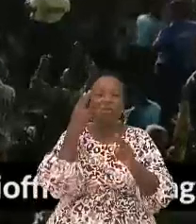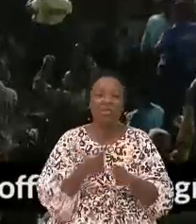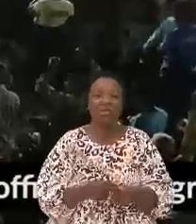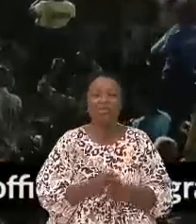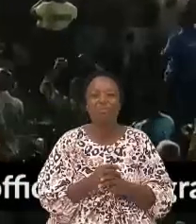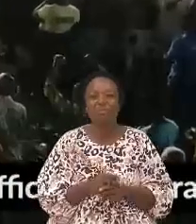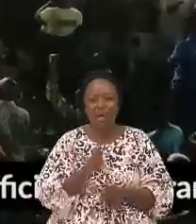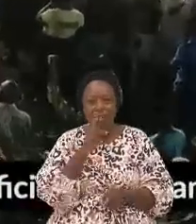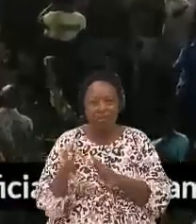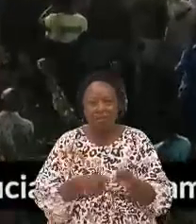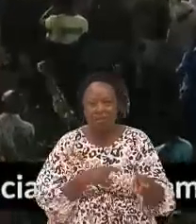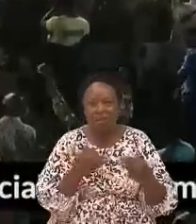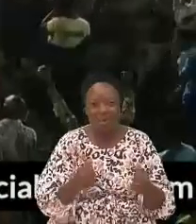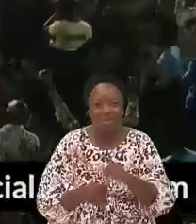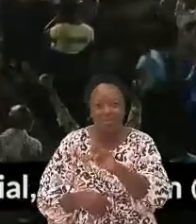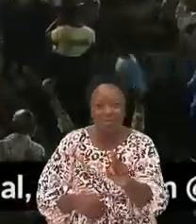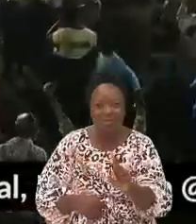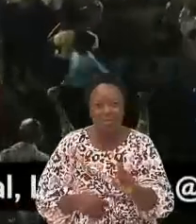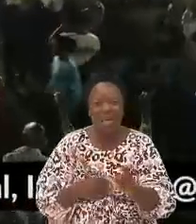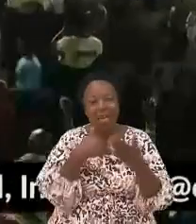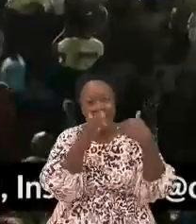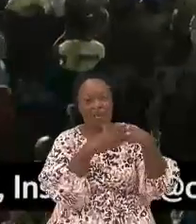the night of your testimony.